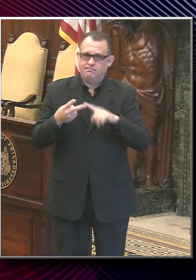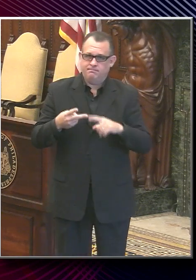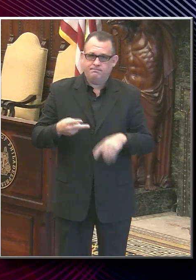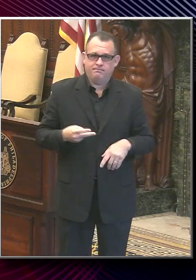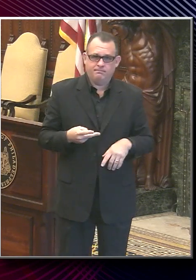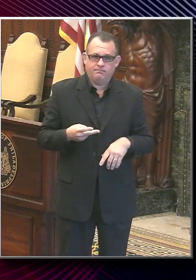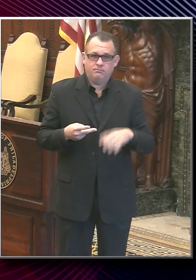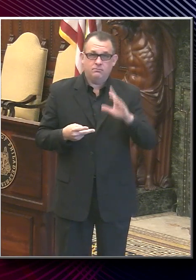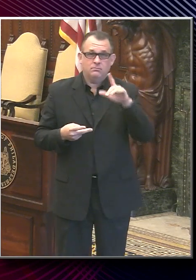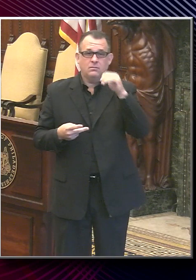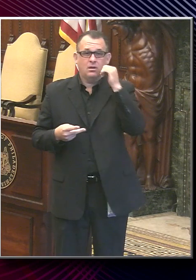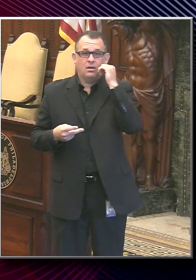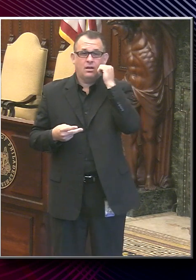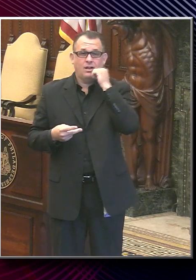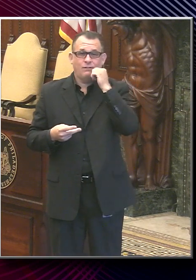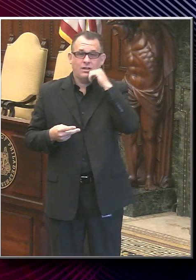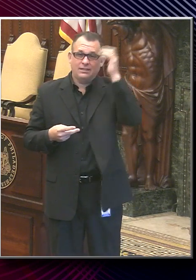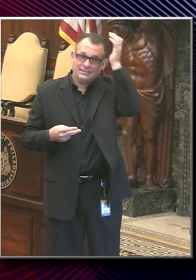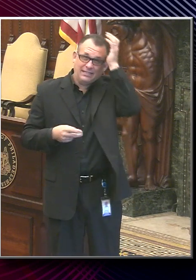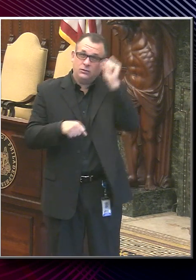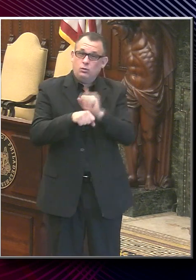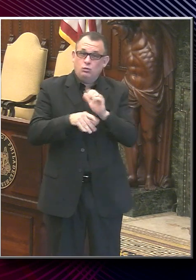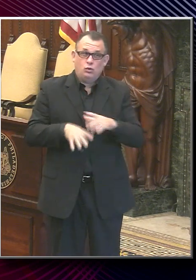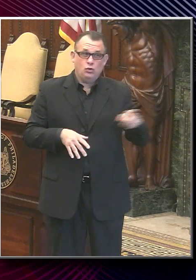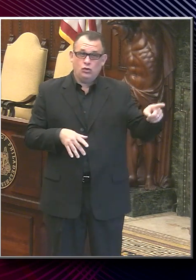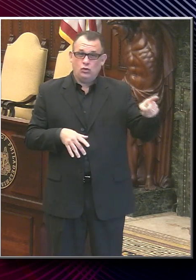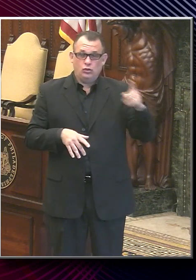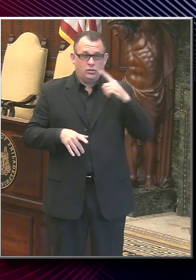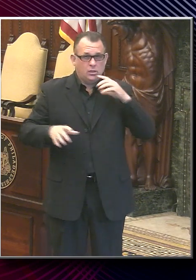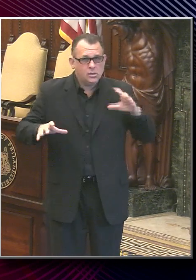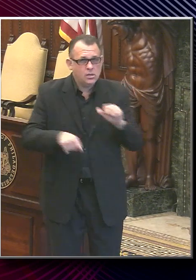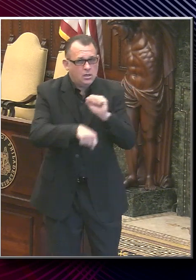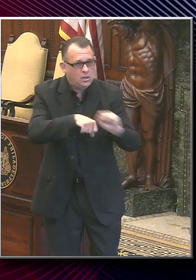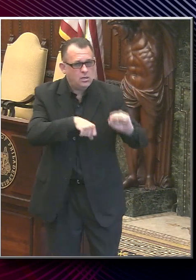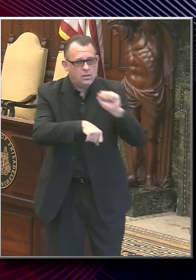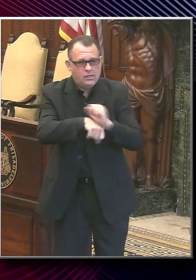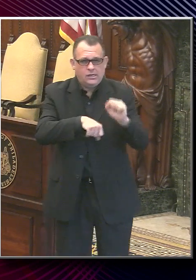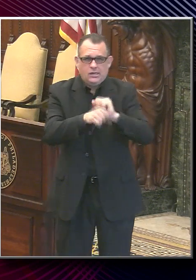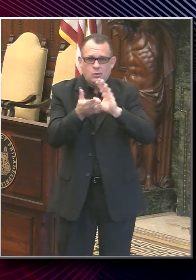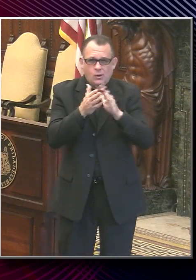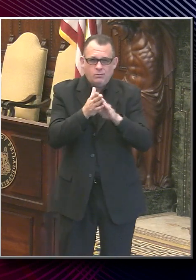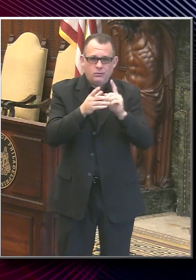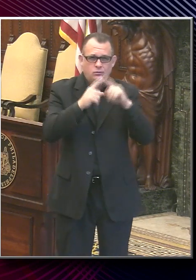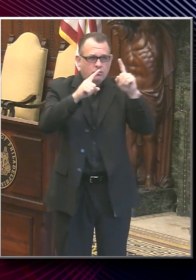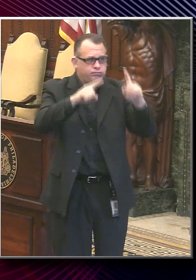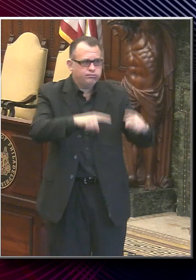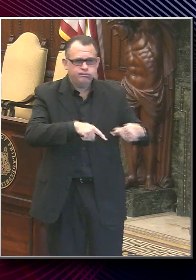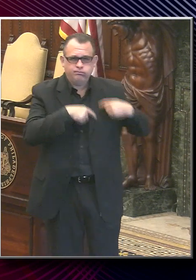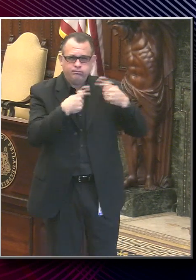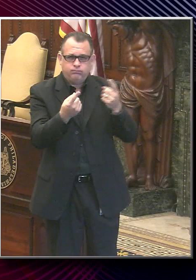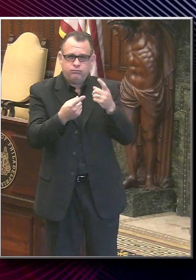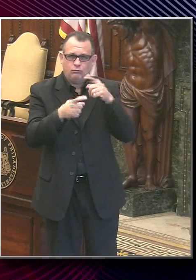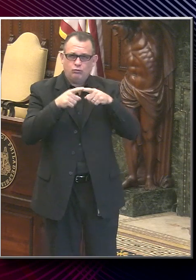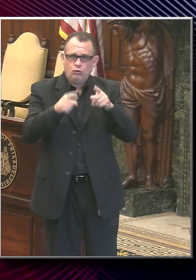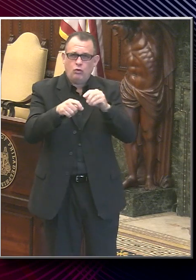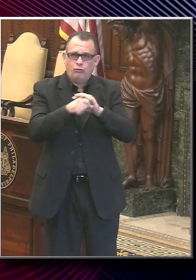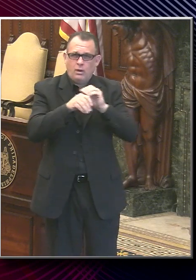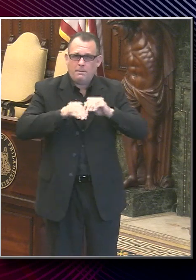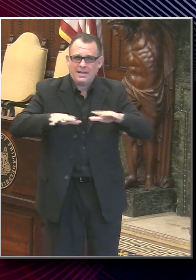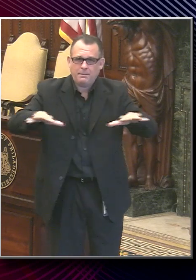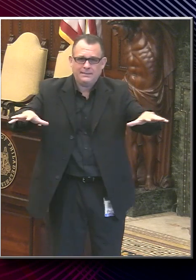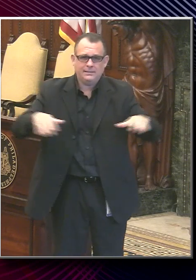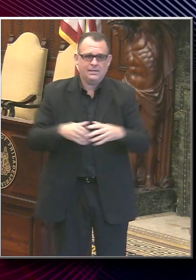sanitation workers are on the front lines serving our communities during this pandemic. We're all adjusting and responding